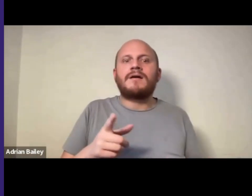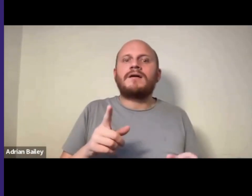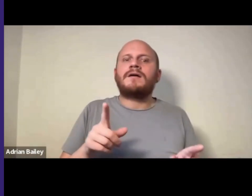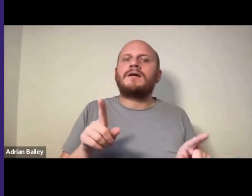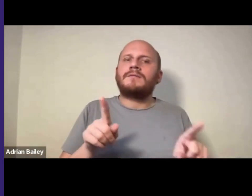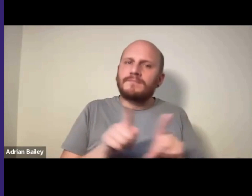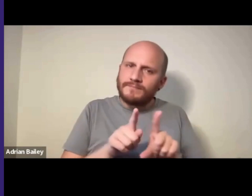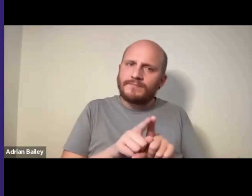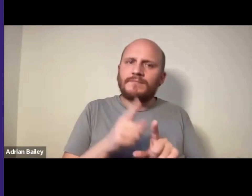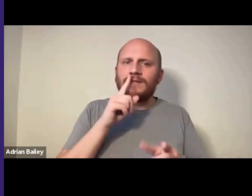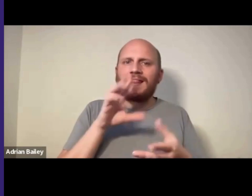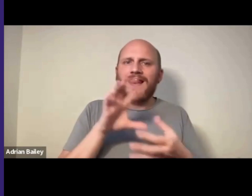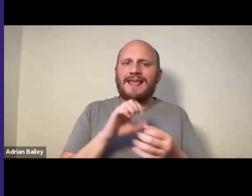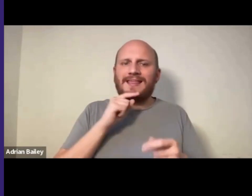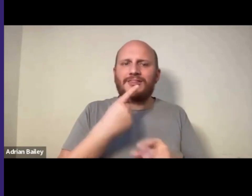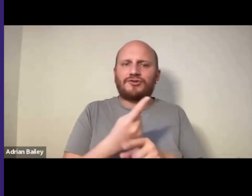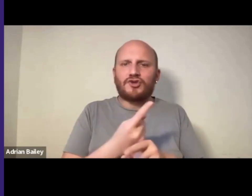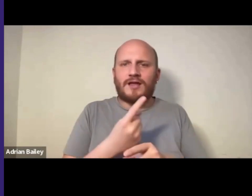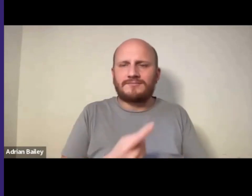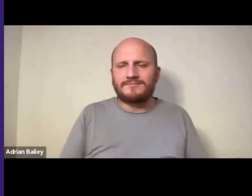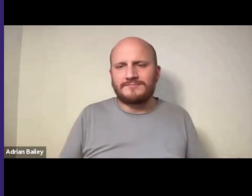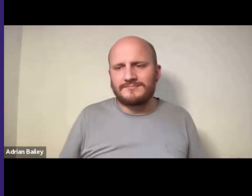chat.